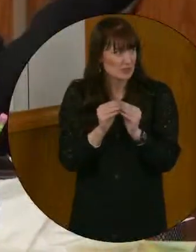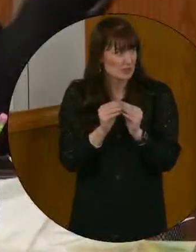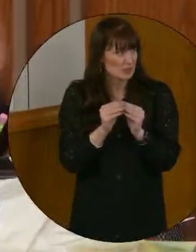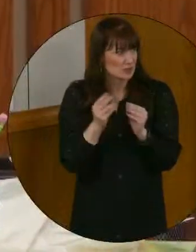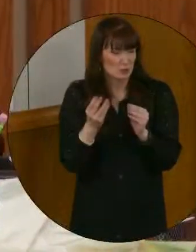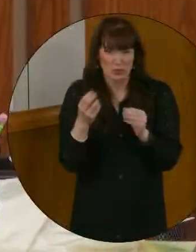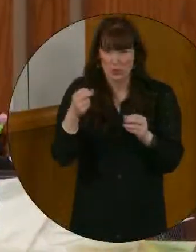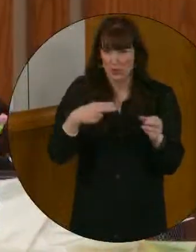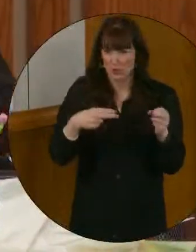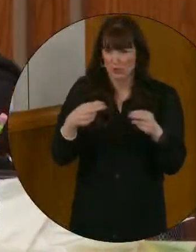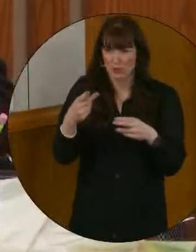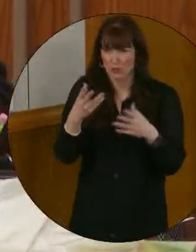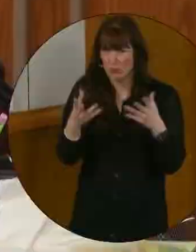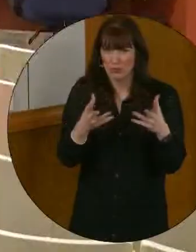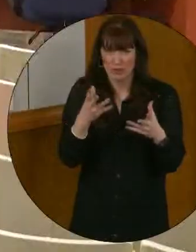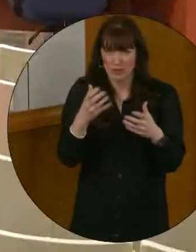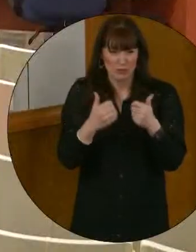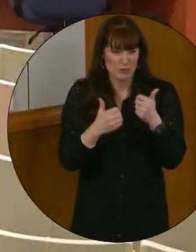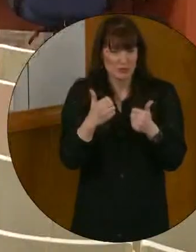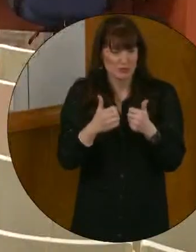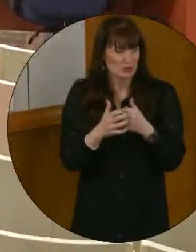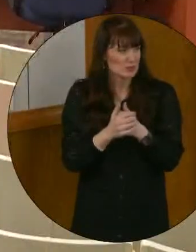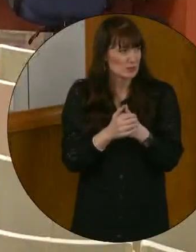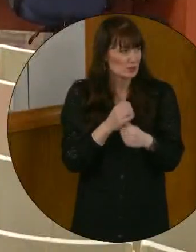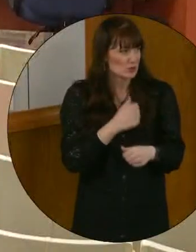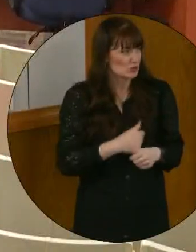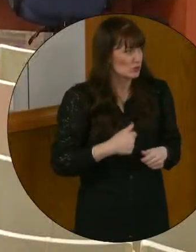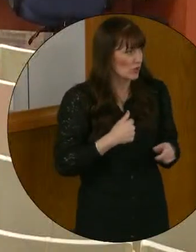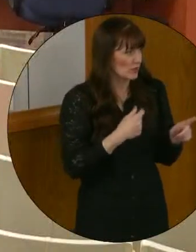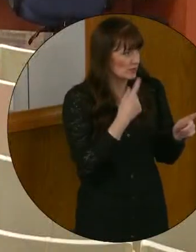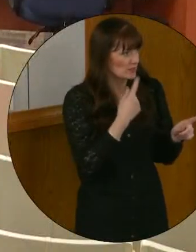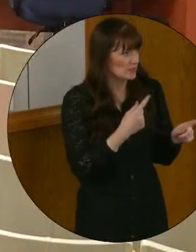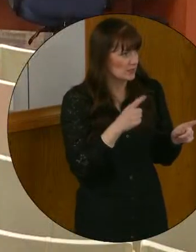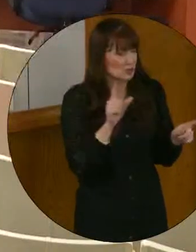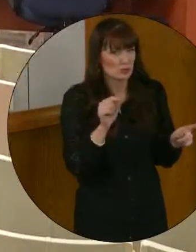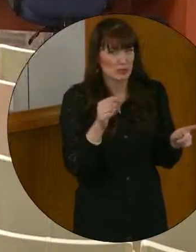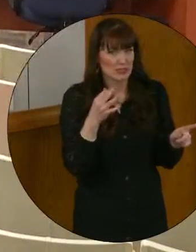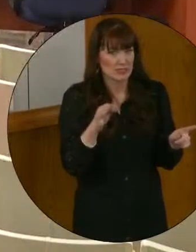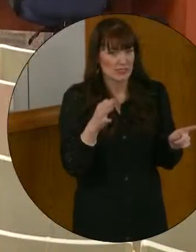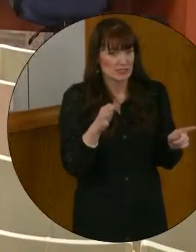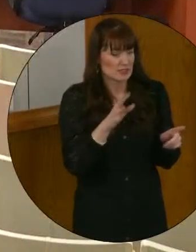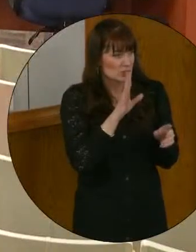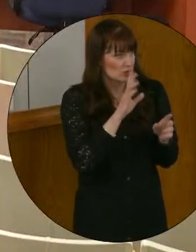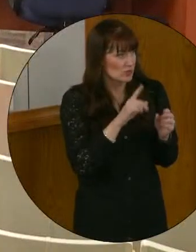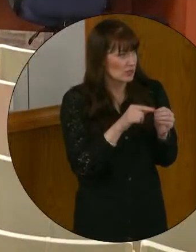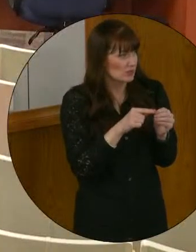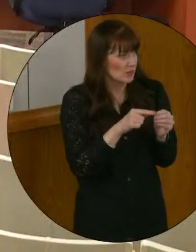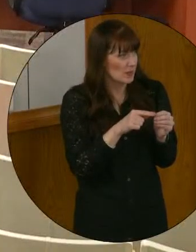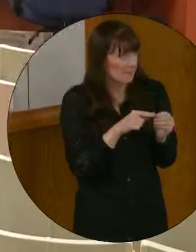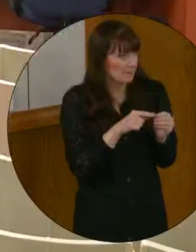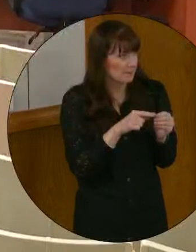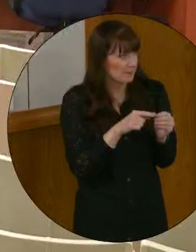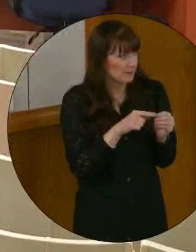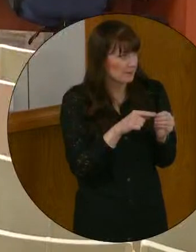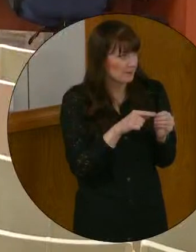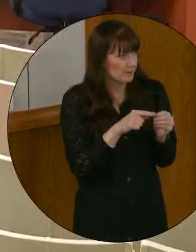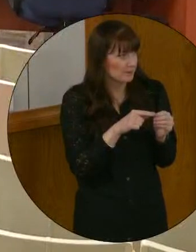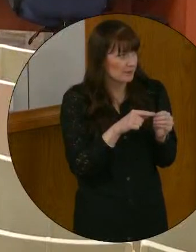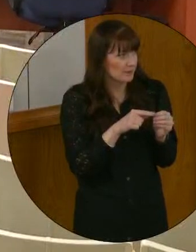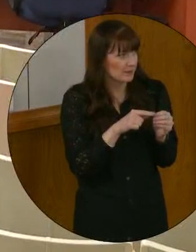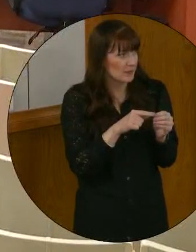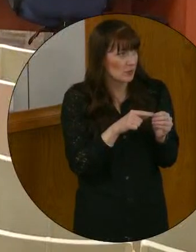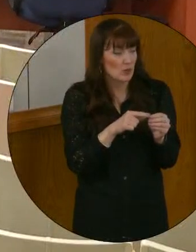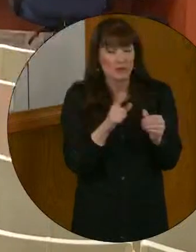thing? I have a, Okay. sorry. Yeah, I was just going to say, in 2019, they talked about how, well, for one, they